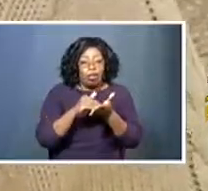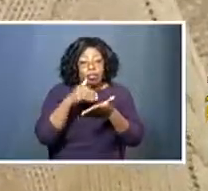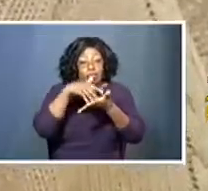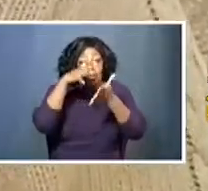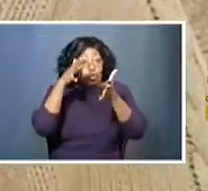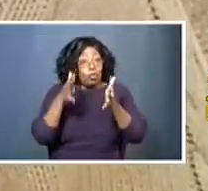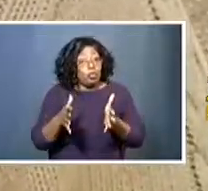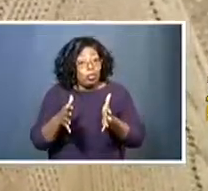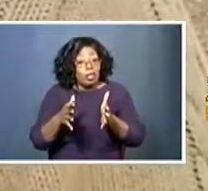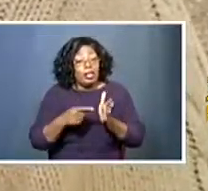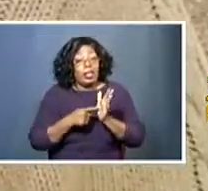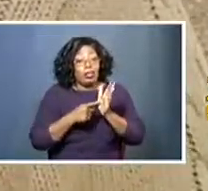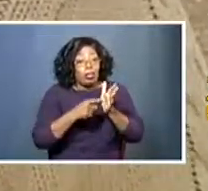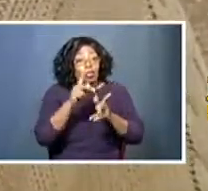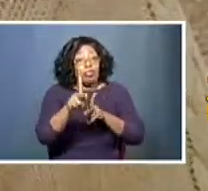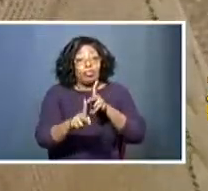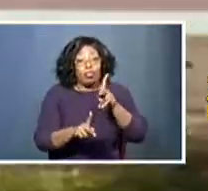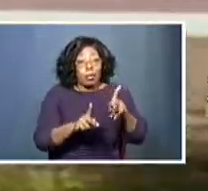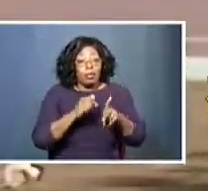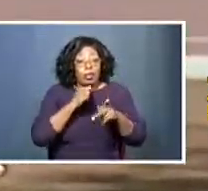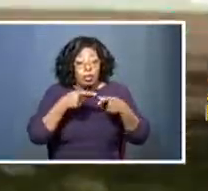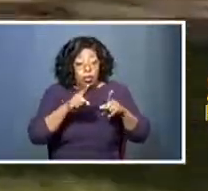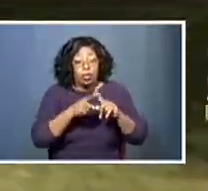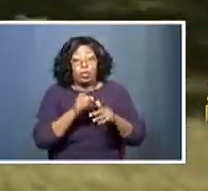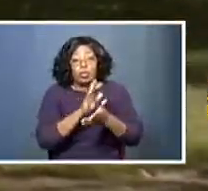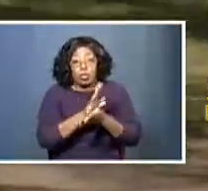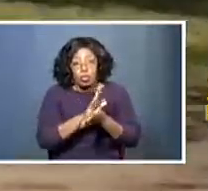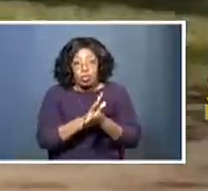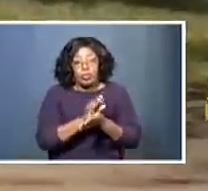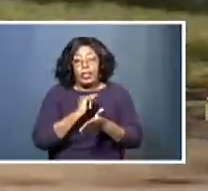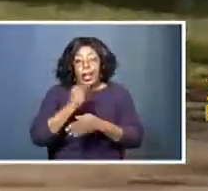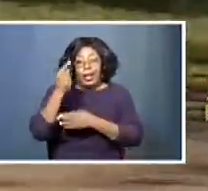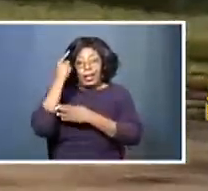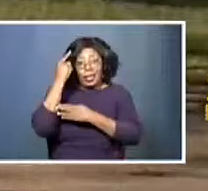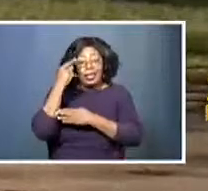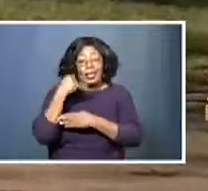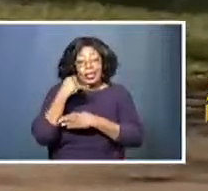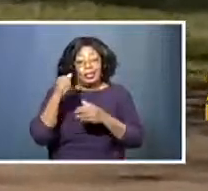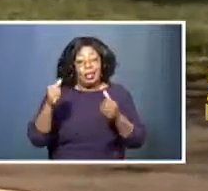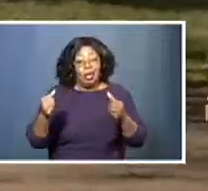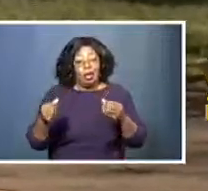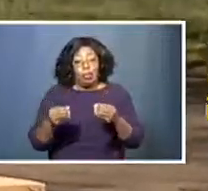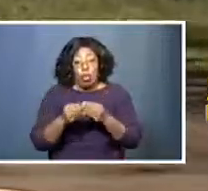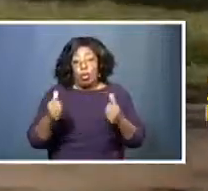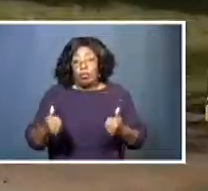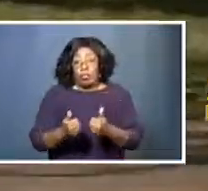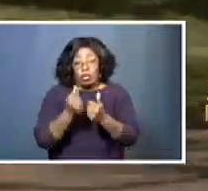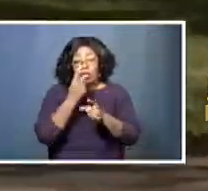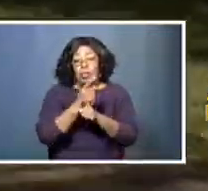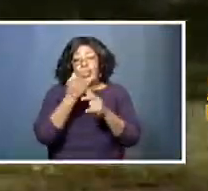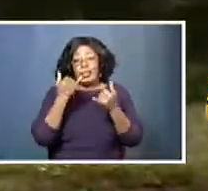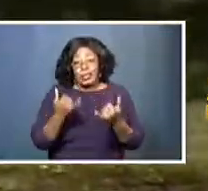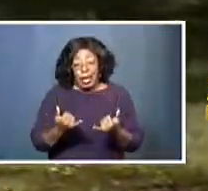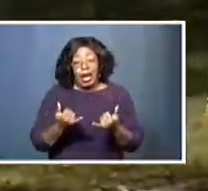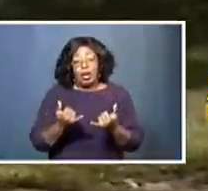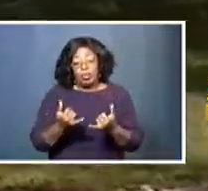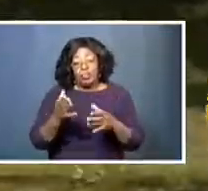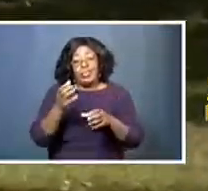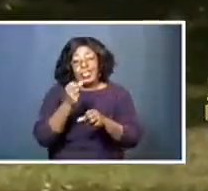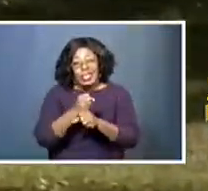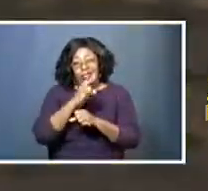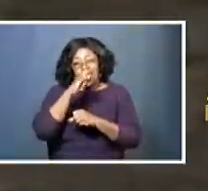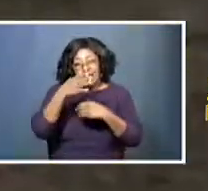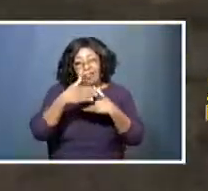that presented problems with attendance. I think it's going to be a lot more challenging right now to get kids back to